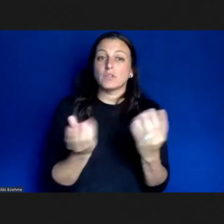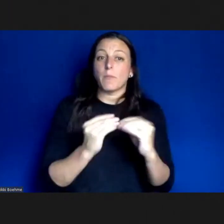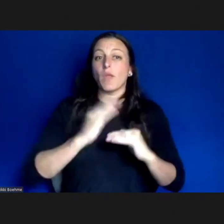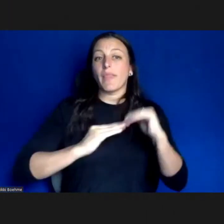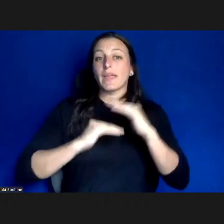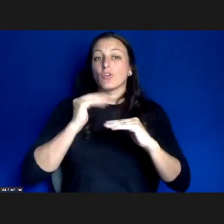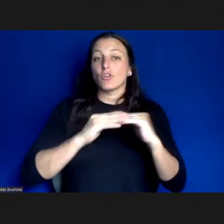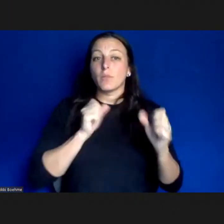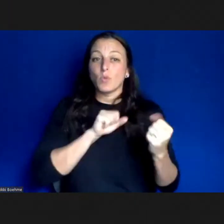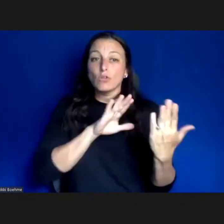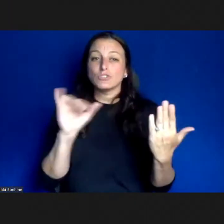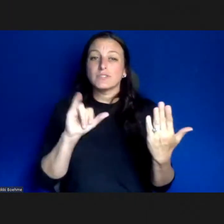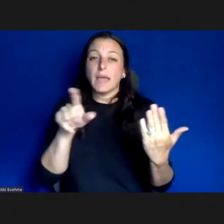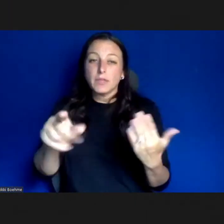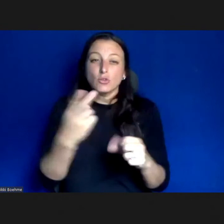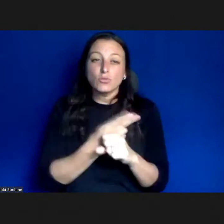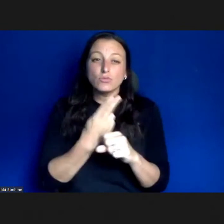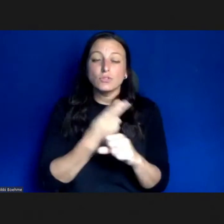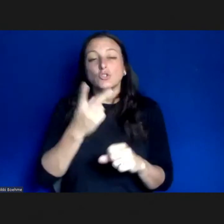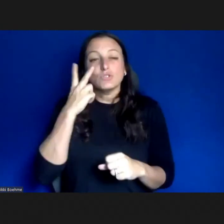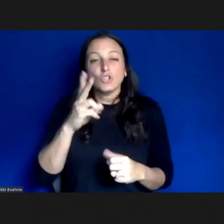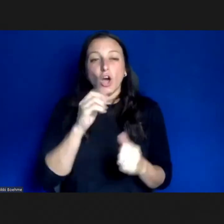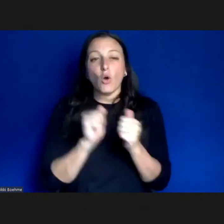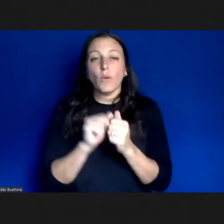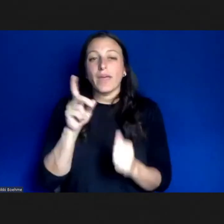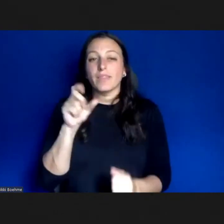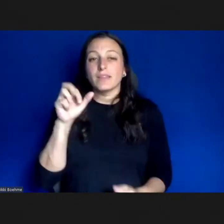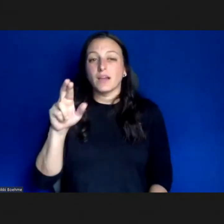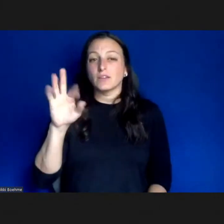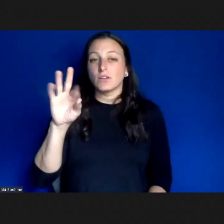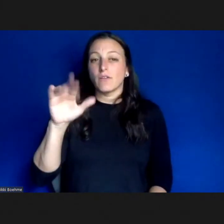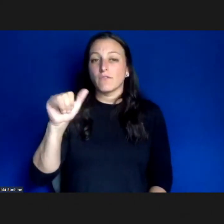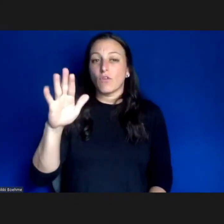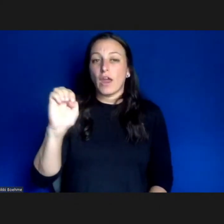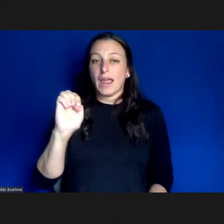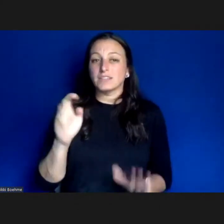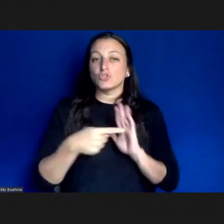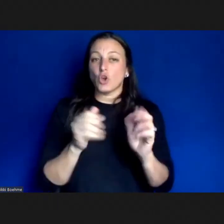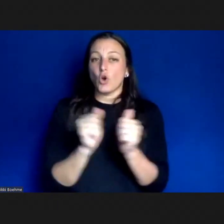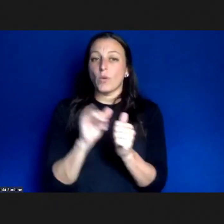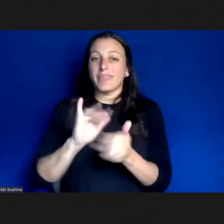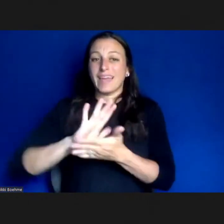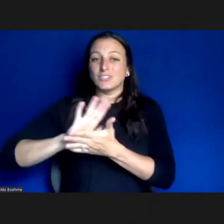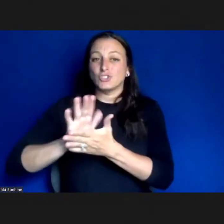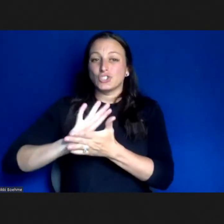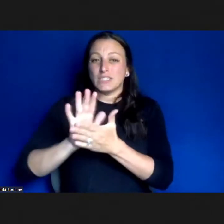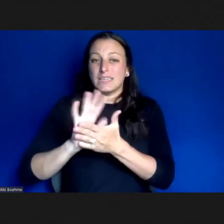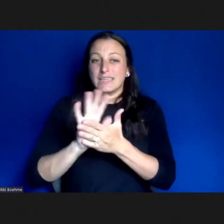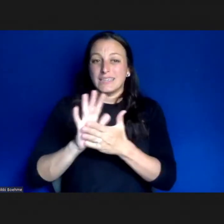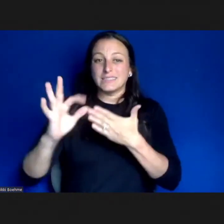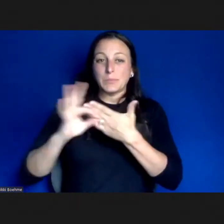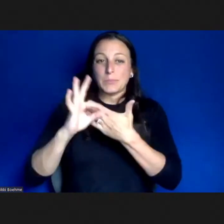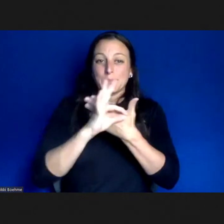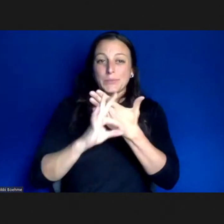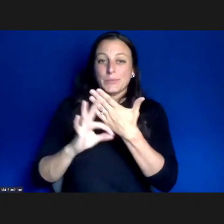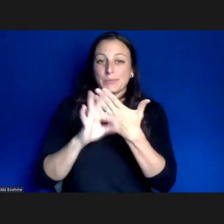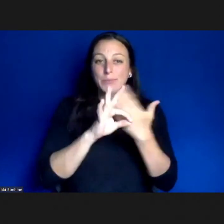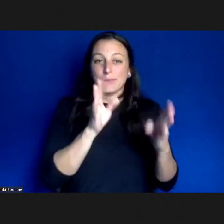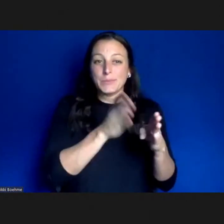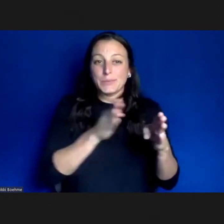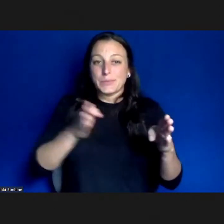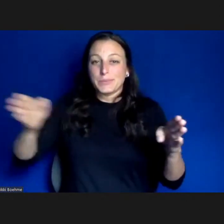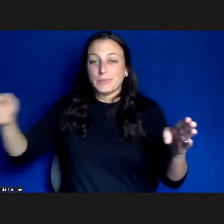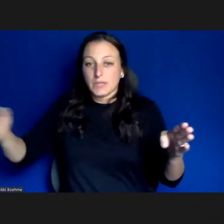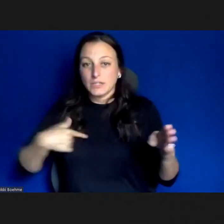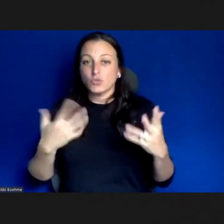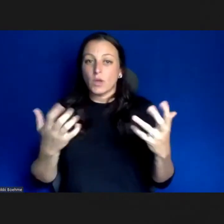to what you saw Dr. France present with that Swiss cheese model, really. So using all of these different strategies to try and keep our kids